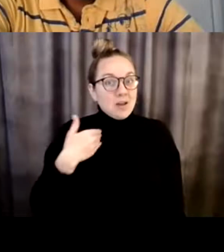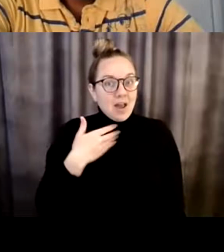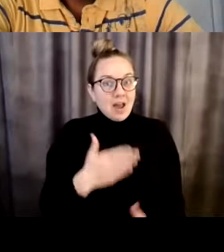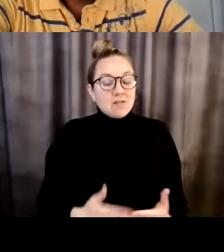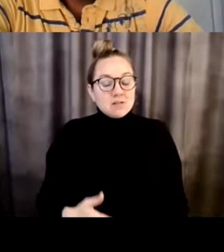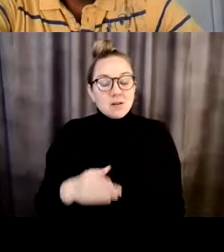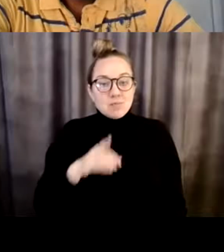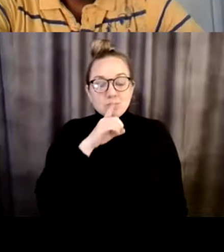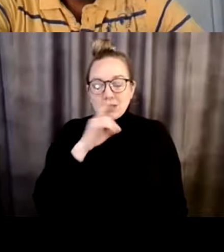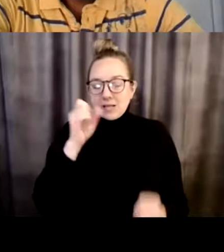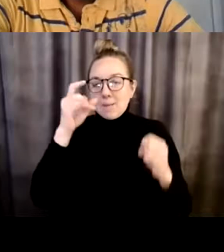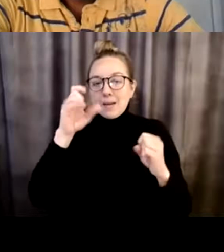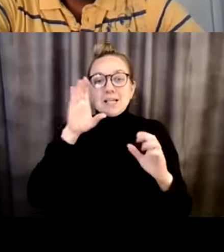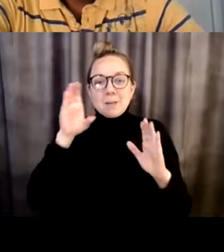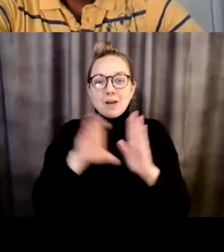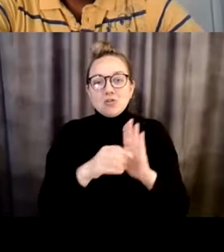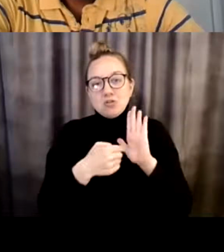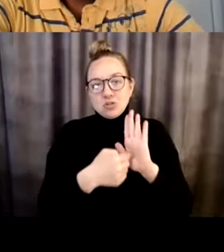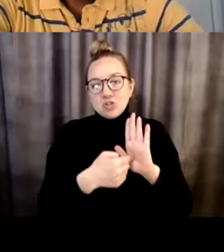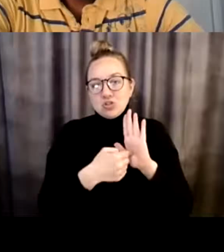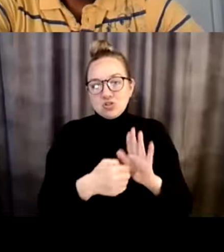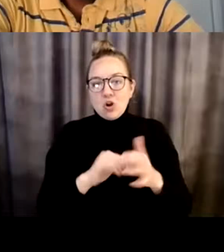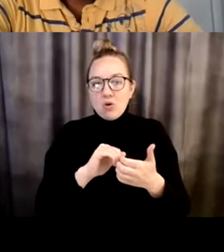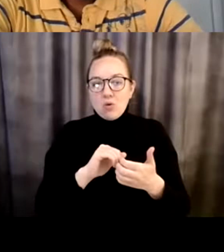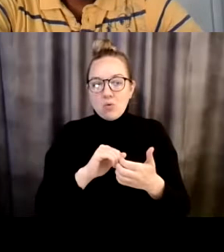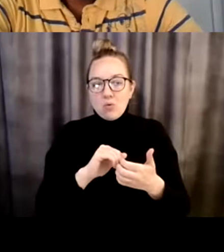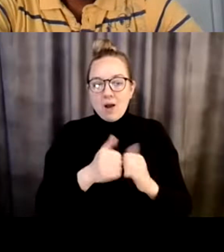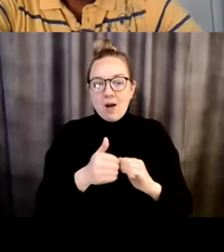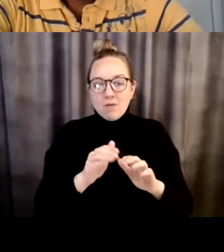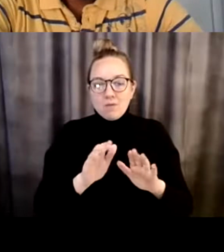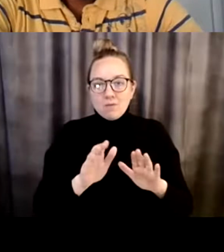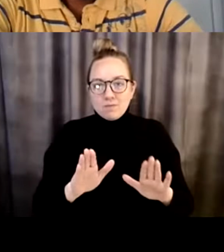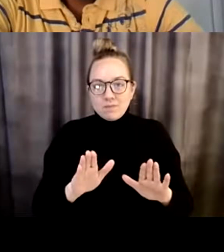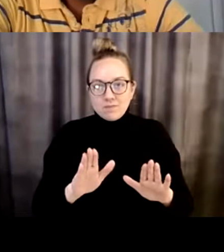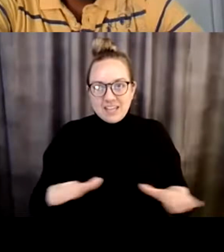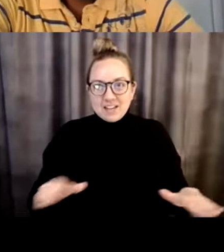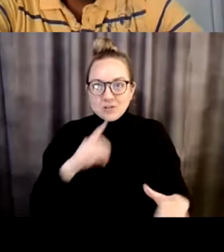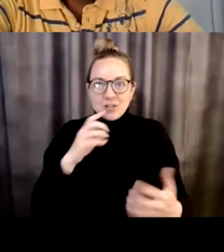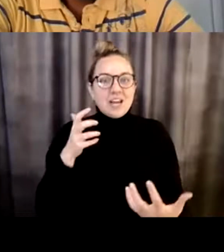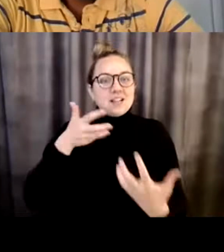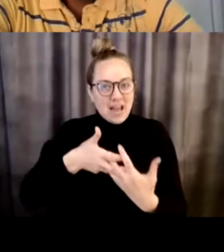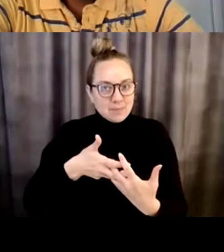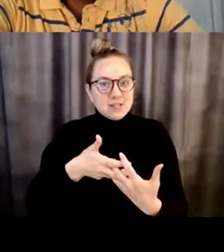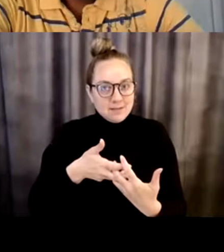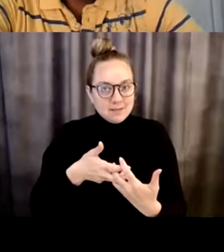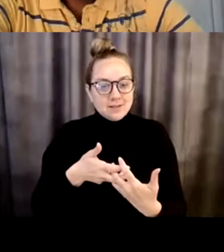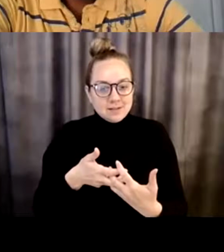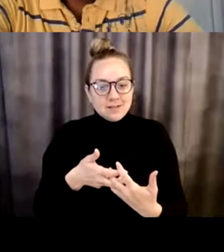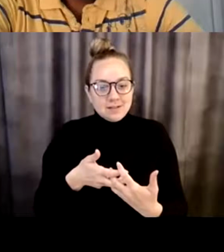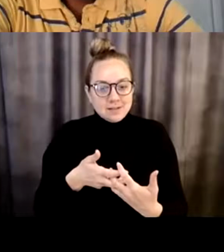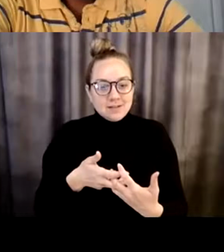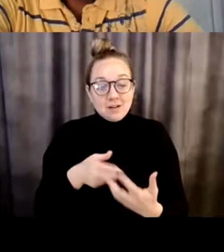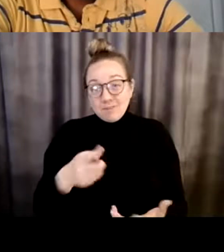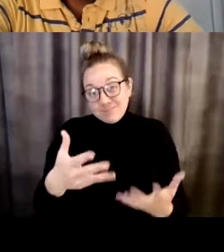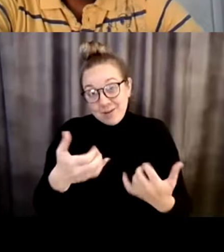the resiliency of kids and how important play is to them and wanting to play with one another, that their pods are taped off